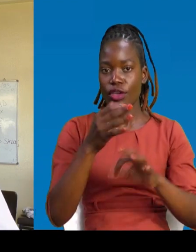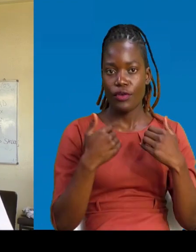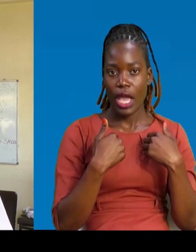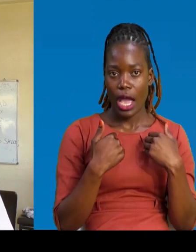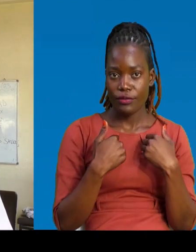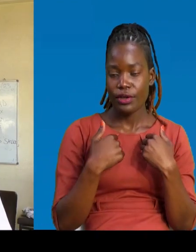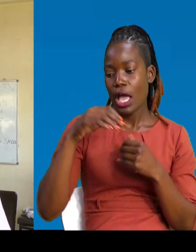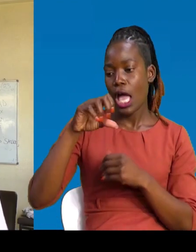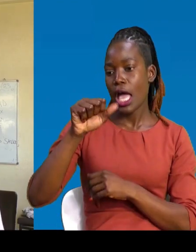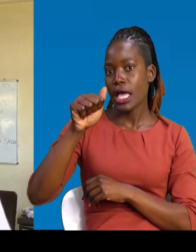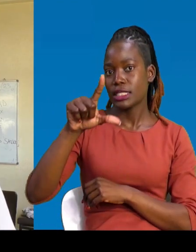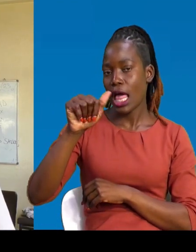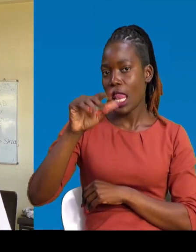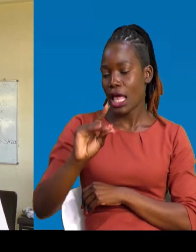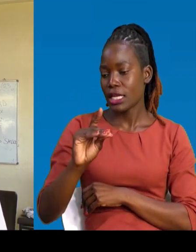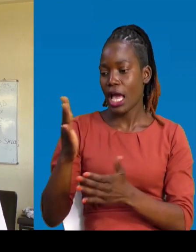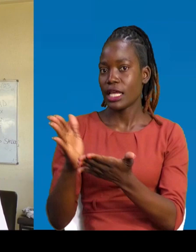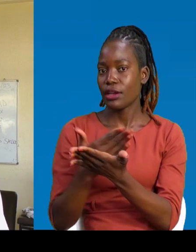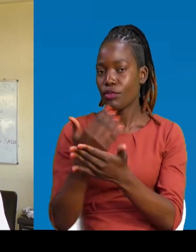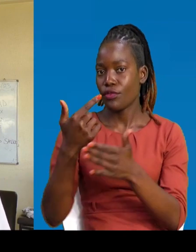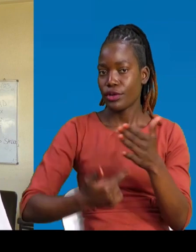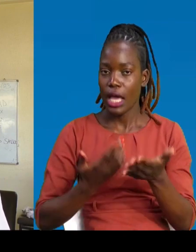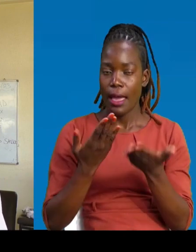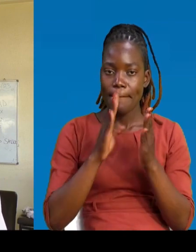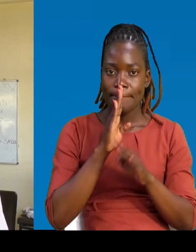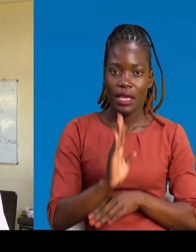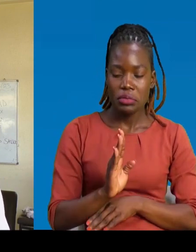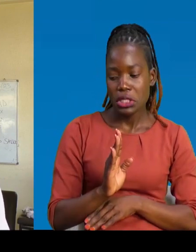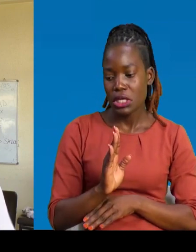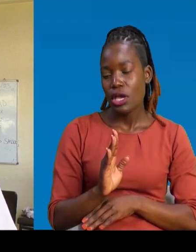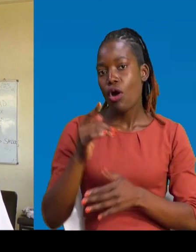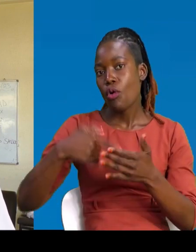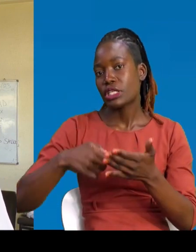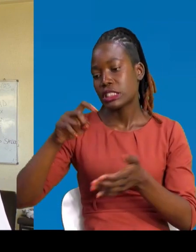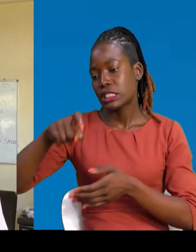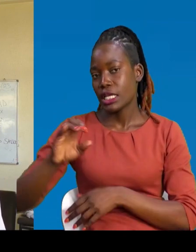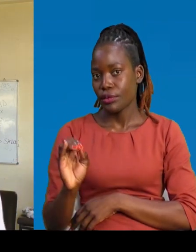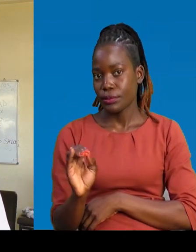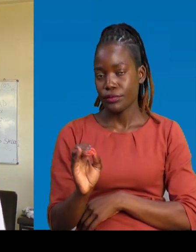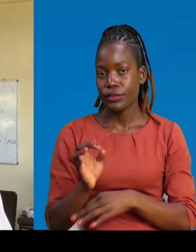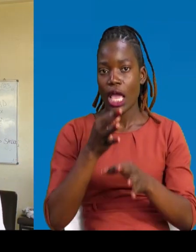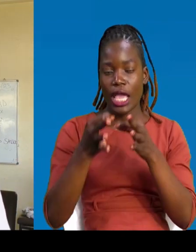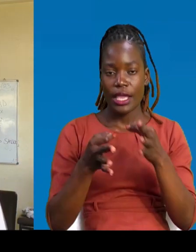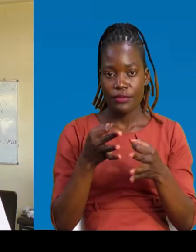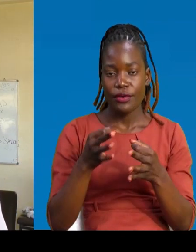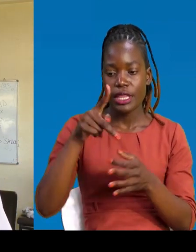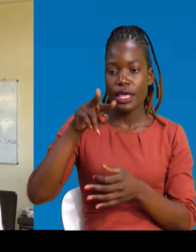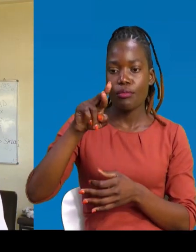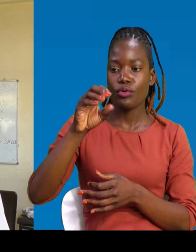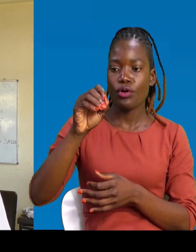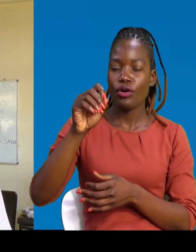salad atatoa, maybe the unwanted cutlery. Kama the protein was